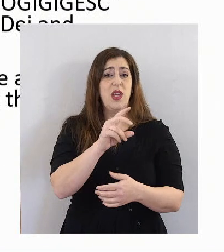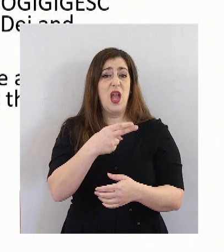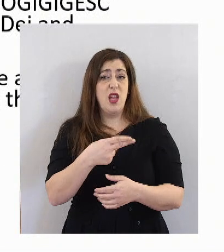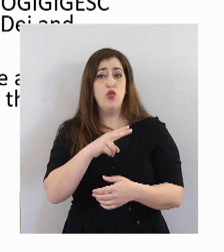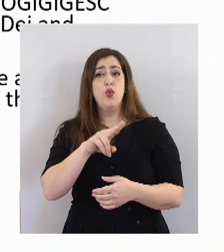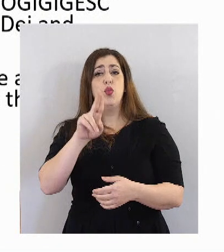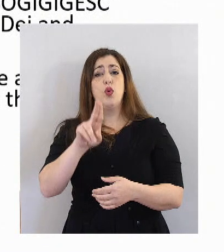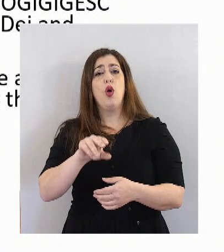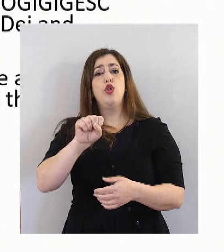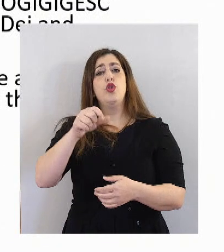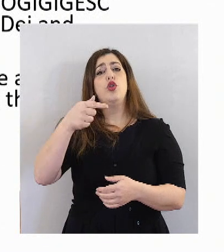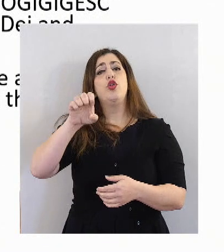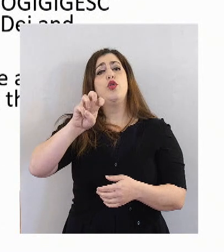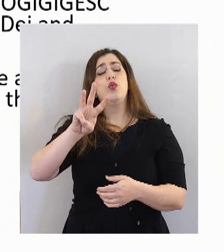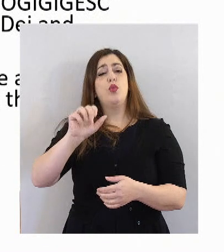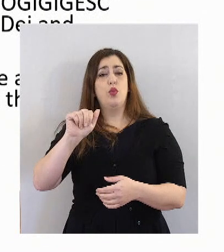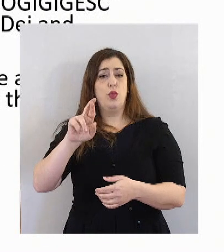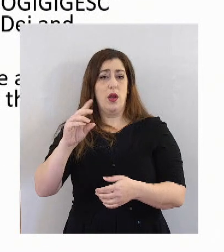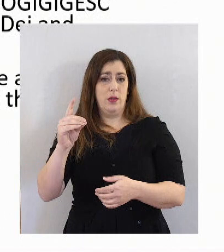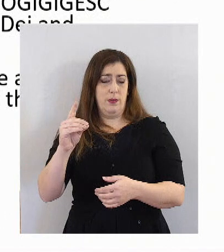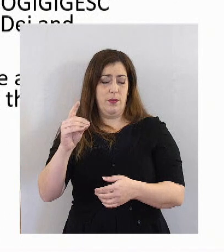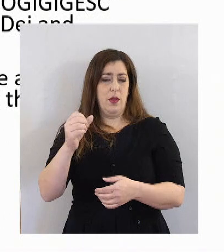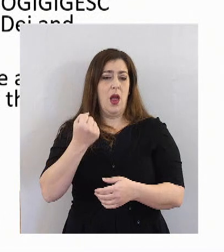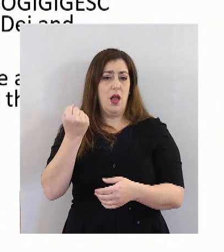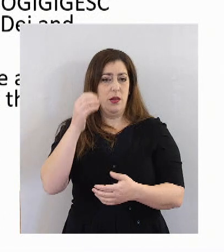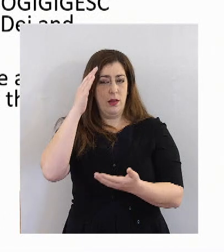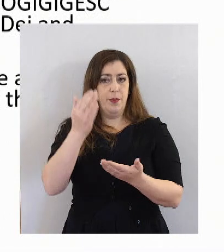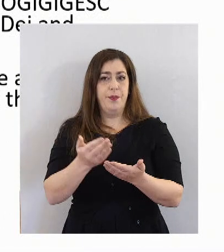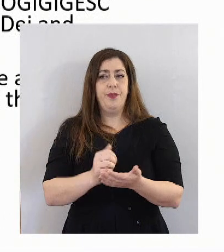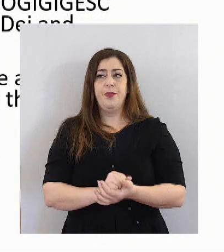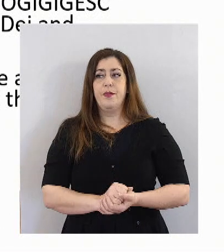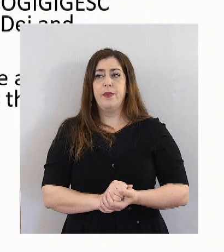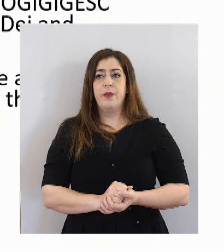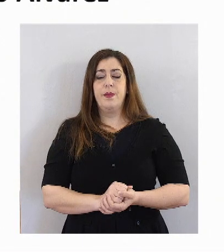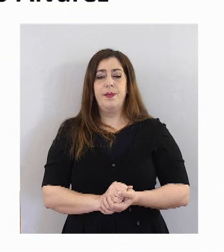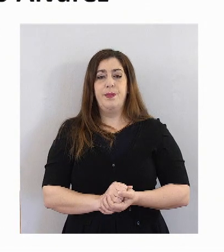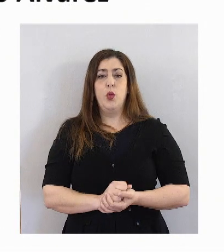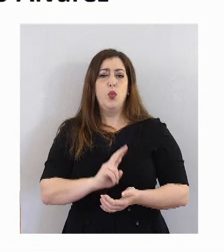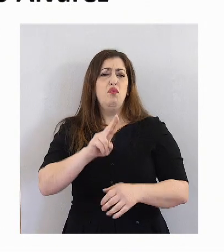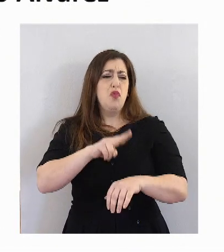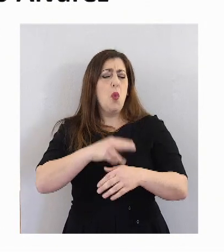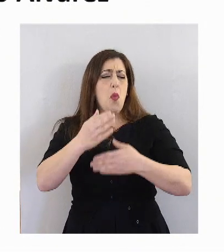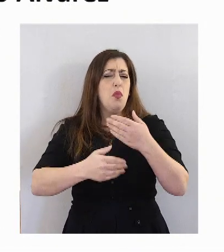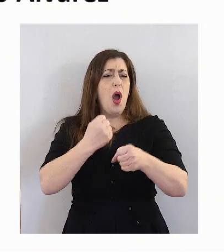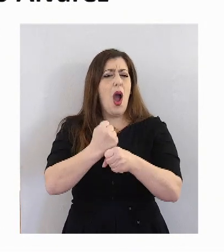Health website. We have a tool that, of course, also goes beyond the project timeline.